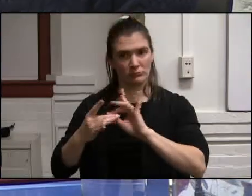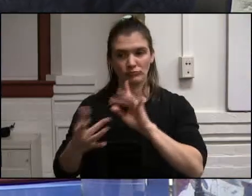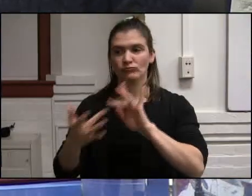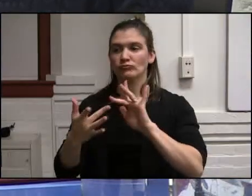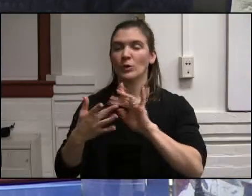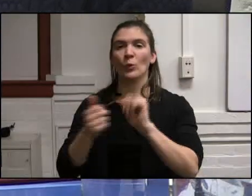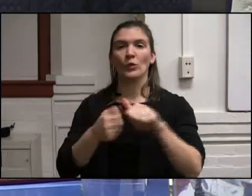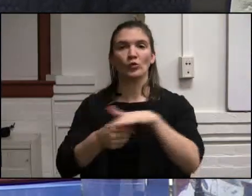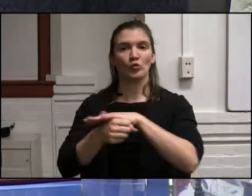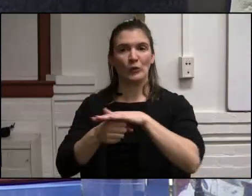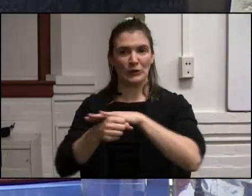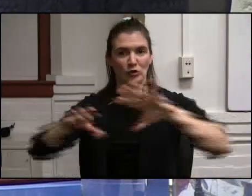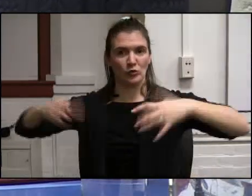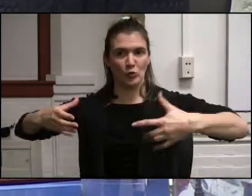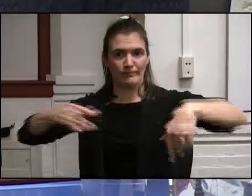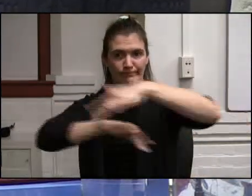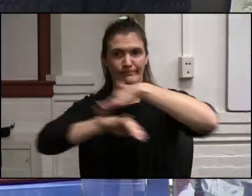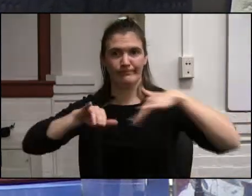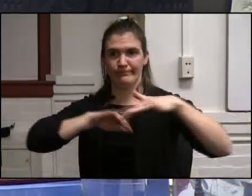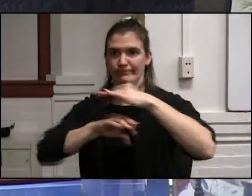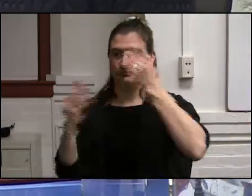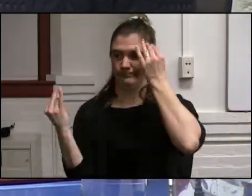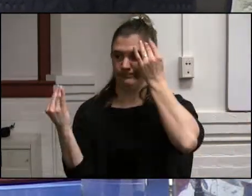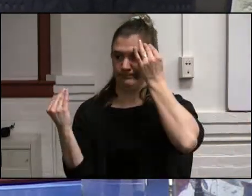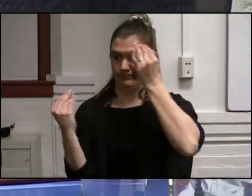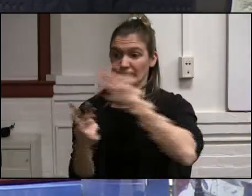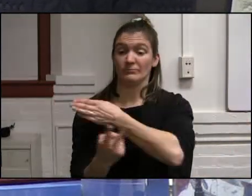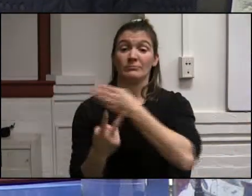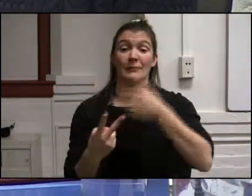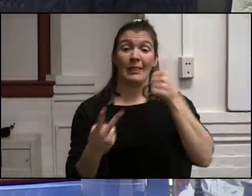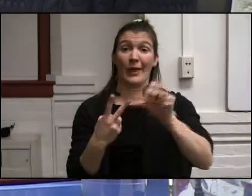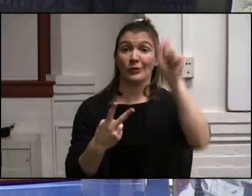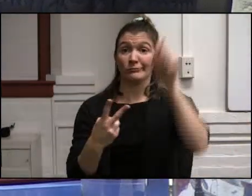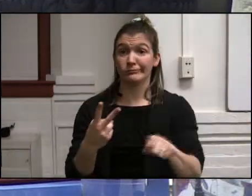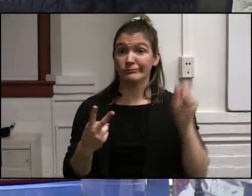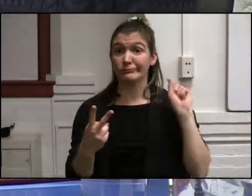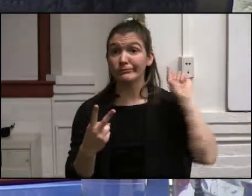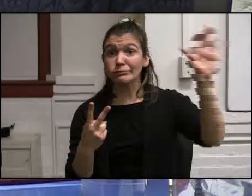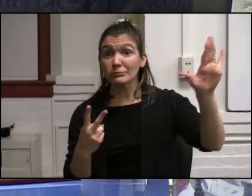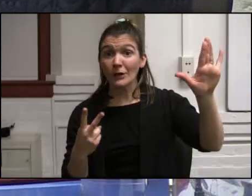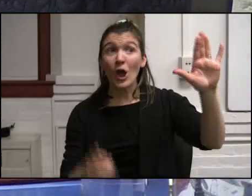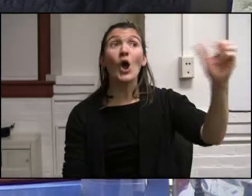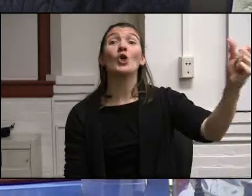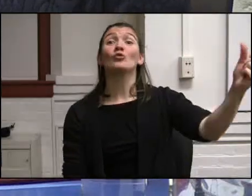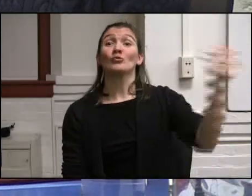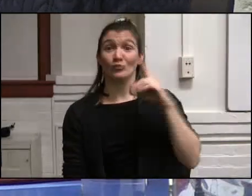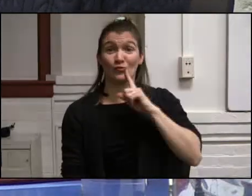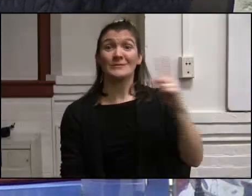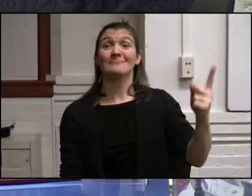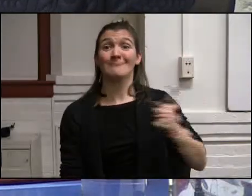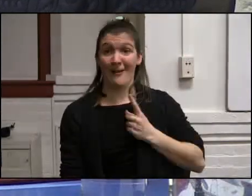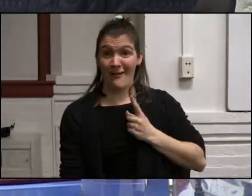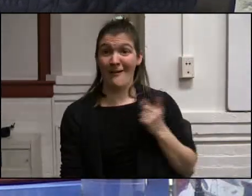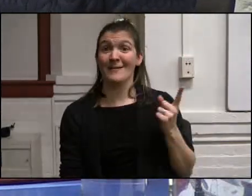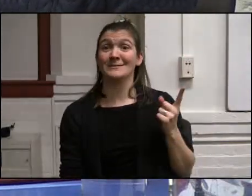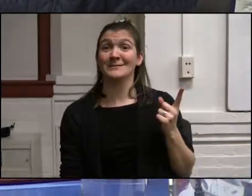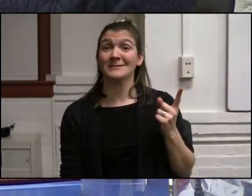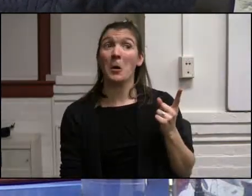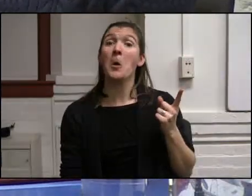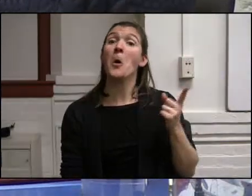with the regional effort that's getting underway. We wrote the letter, we received a response, and received